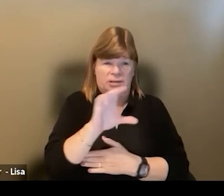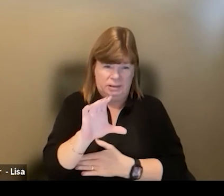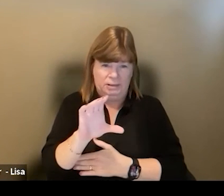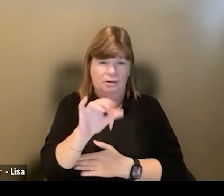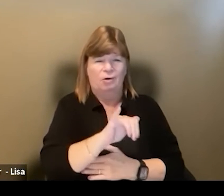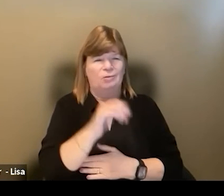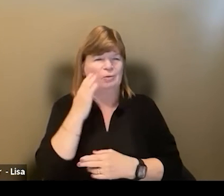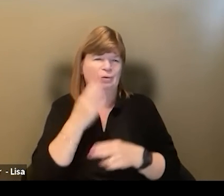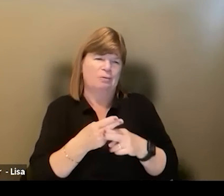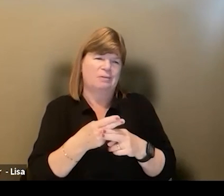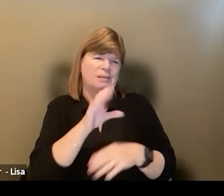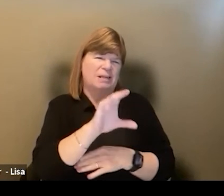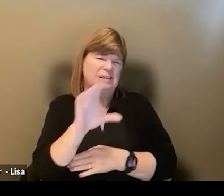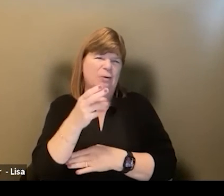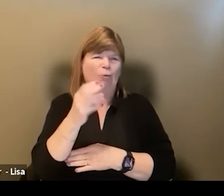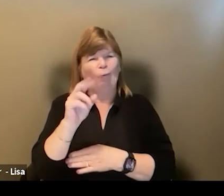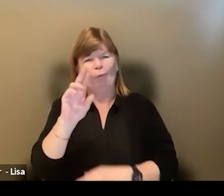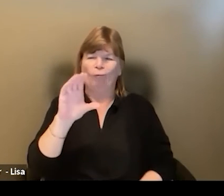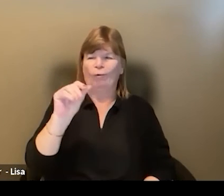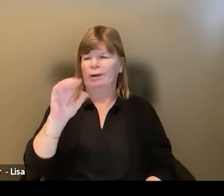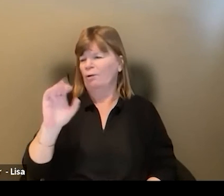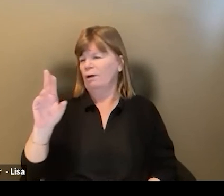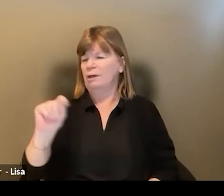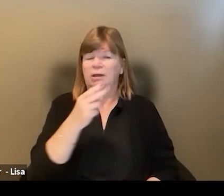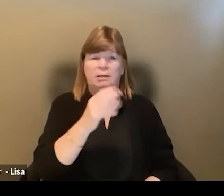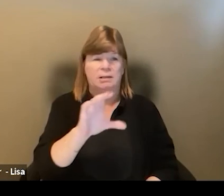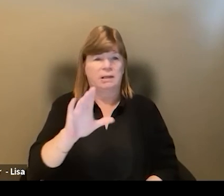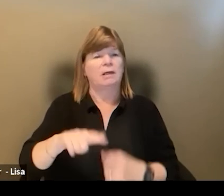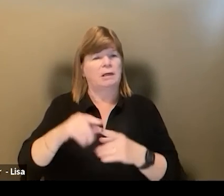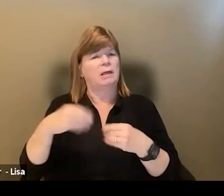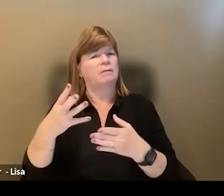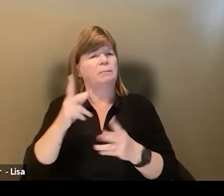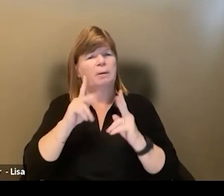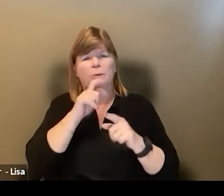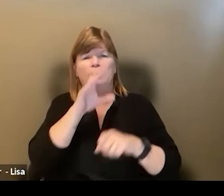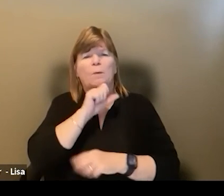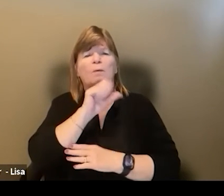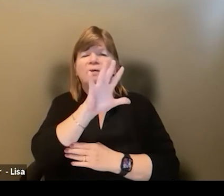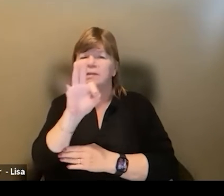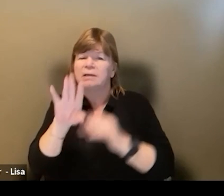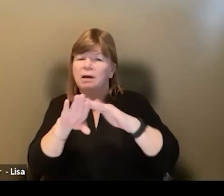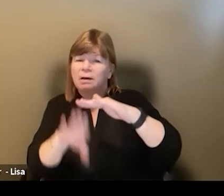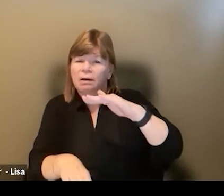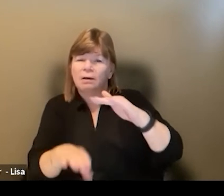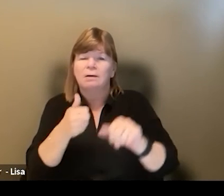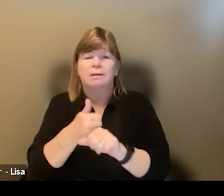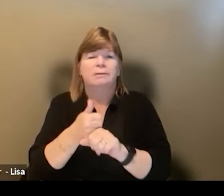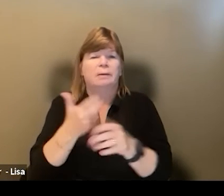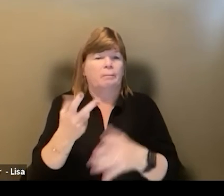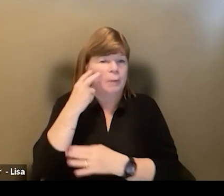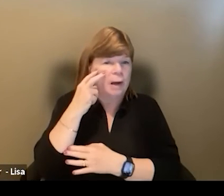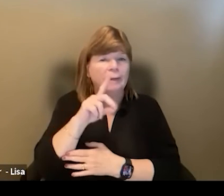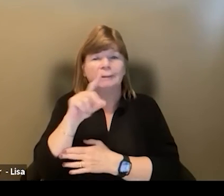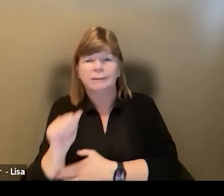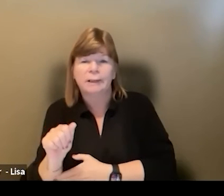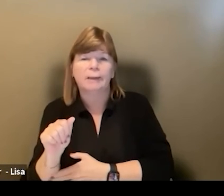Connect, also known as HCC, it provides support to individuals who are ages 59 and under who are